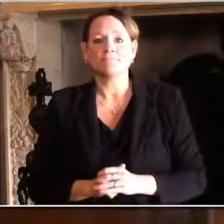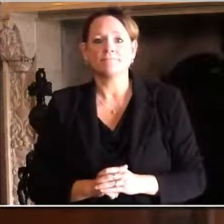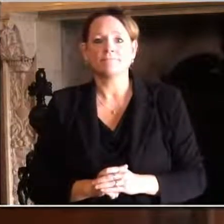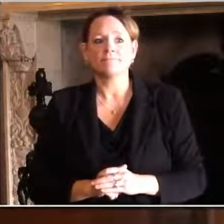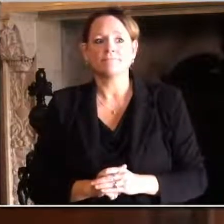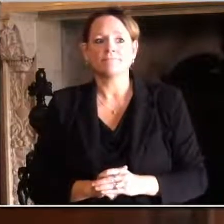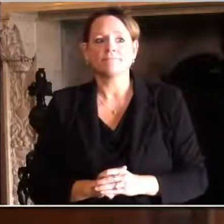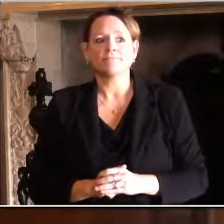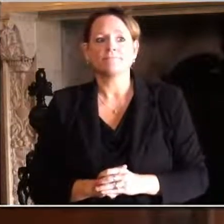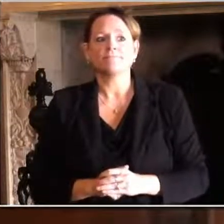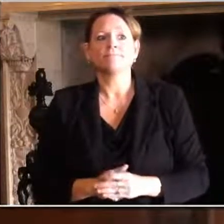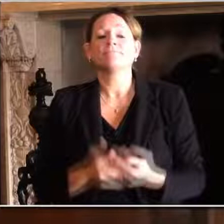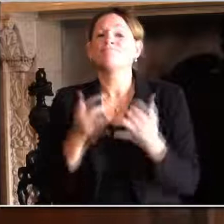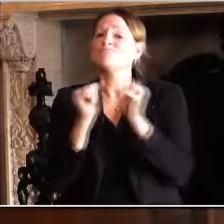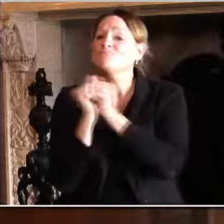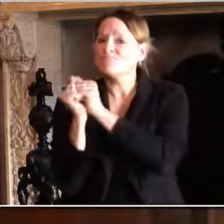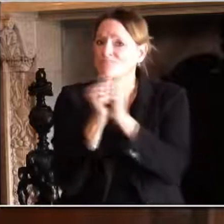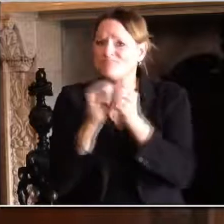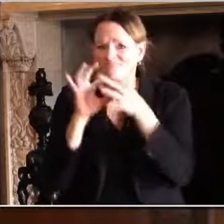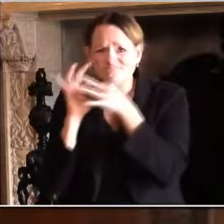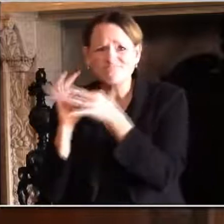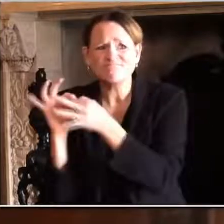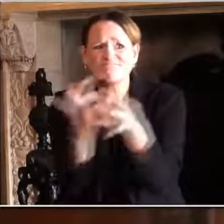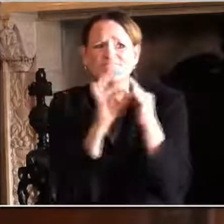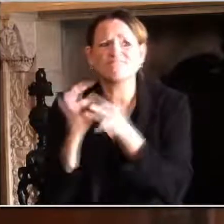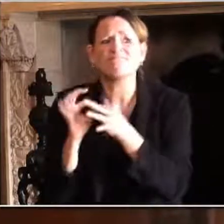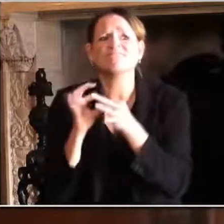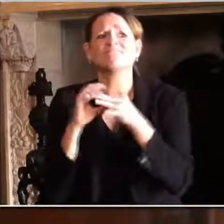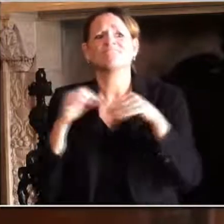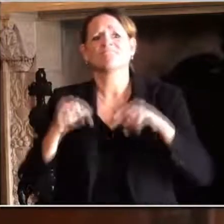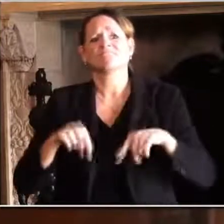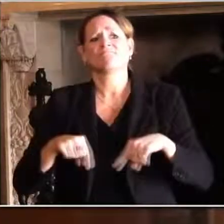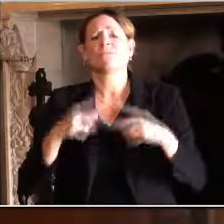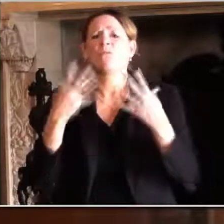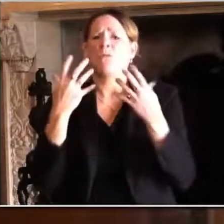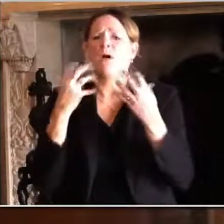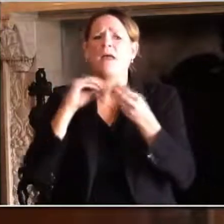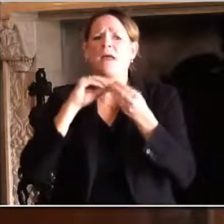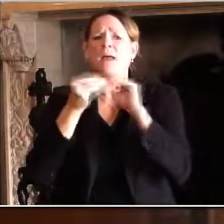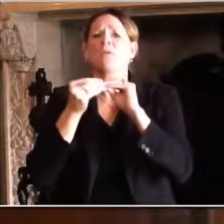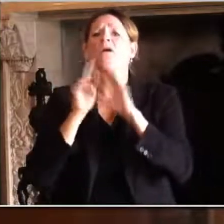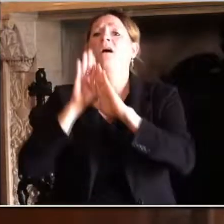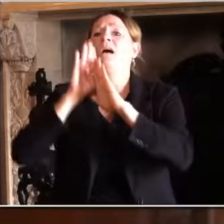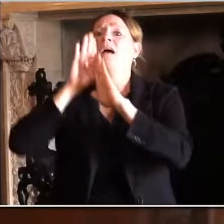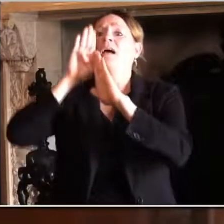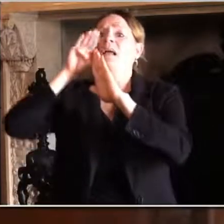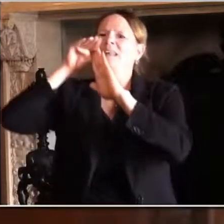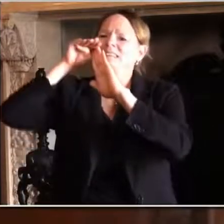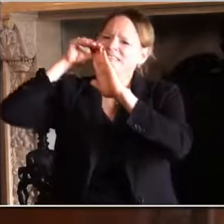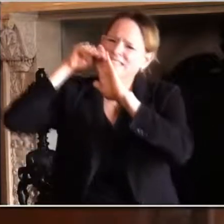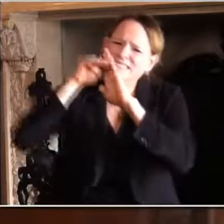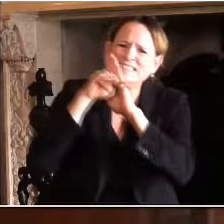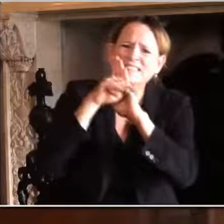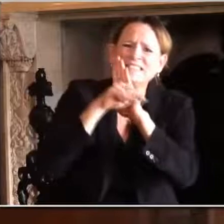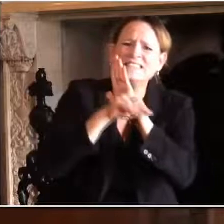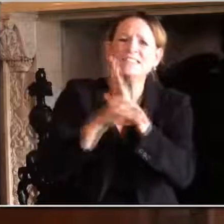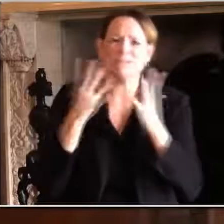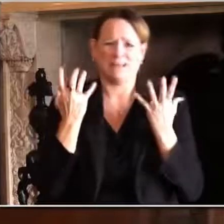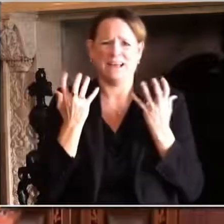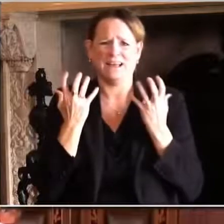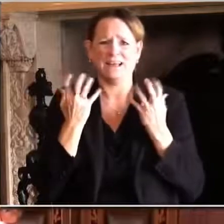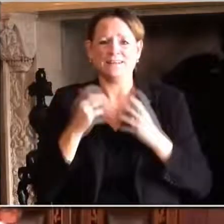and let's work together to get our state back on track. And now I'll turn things over to Secretary-Designee Andrea